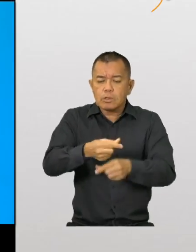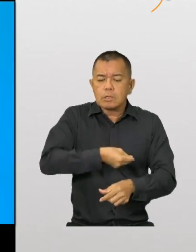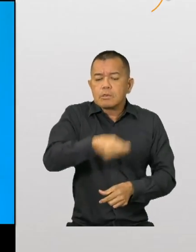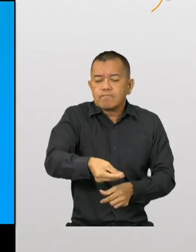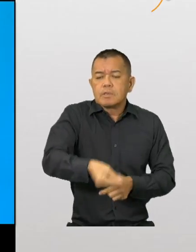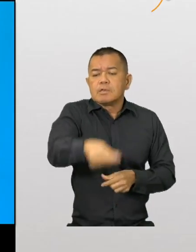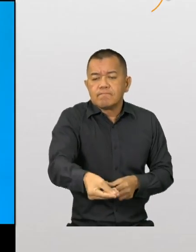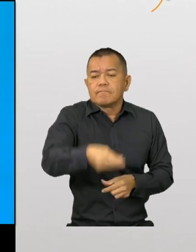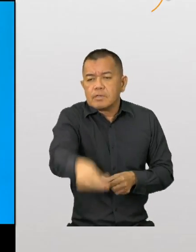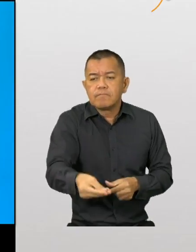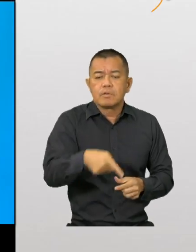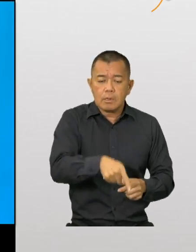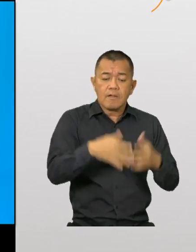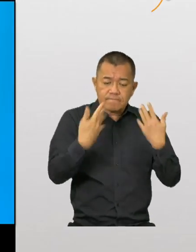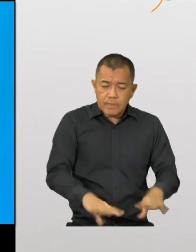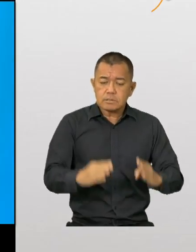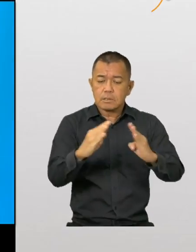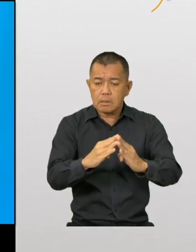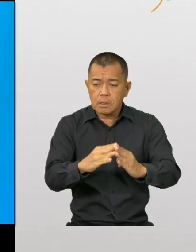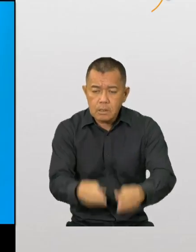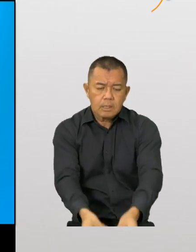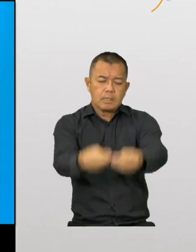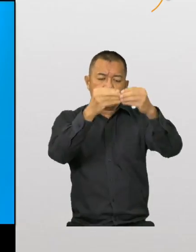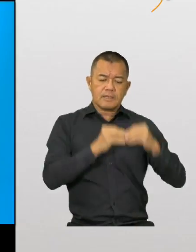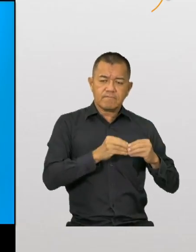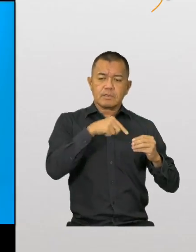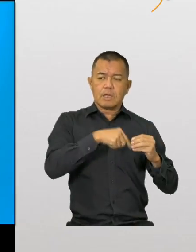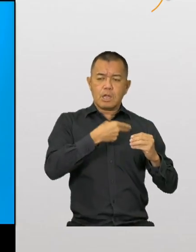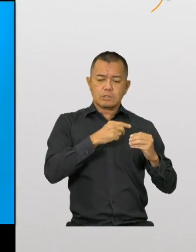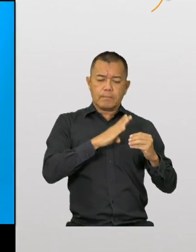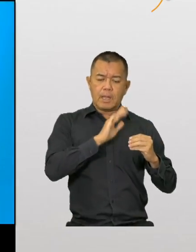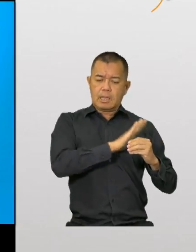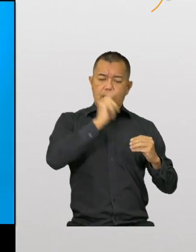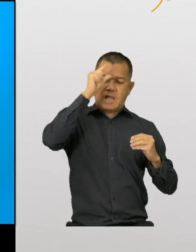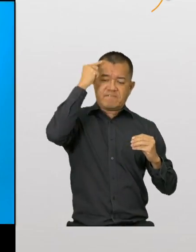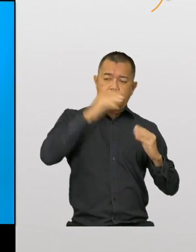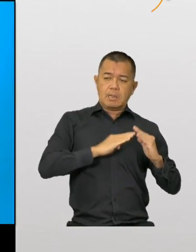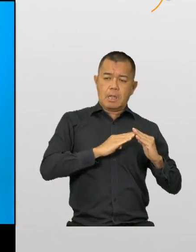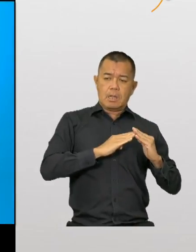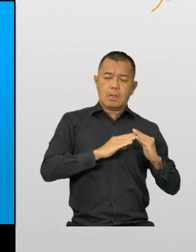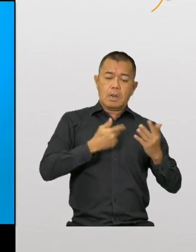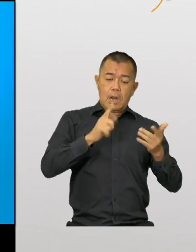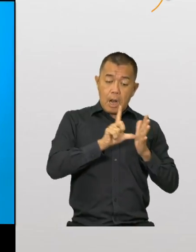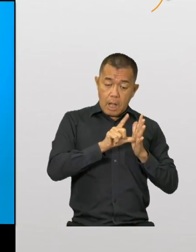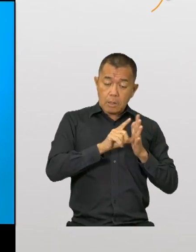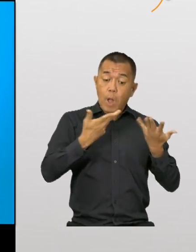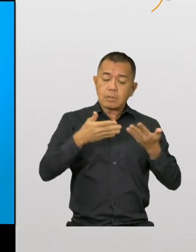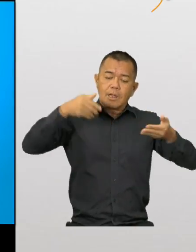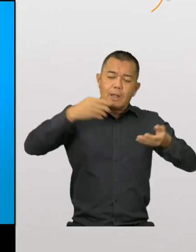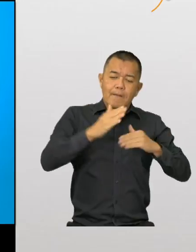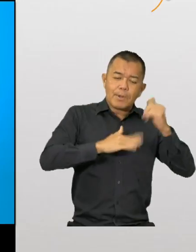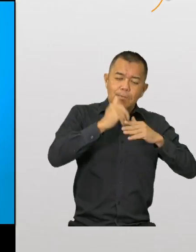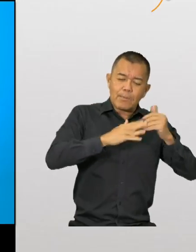government redevelops the land and builds new flats for future generations. This is the only way